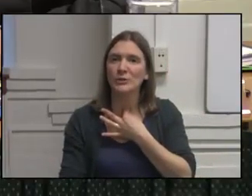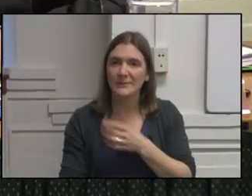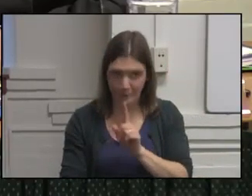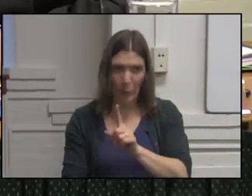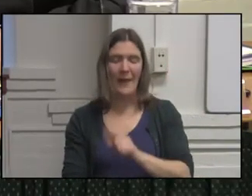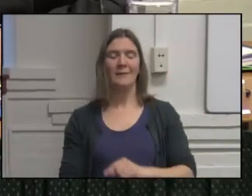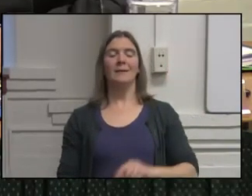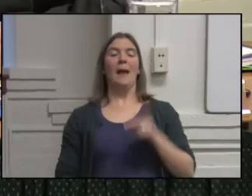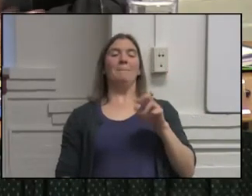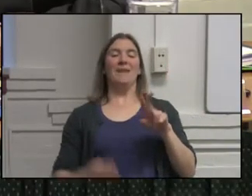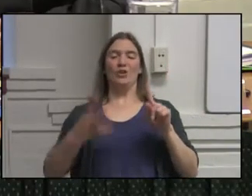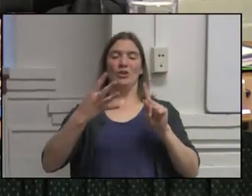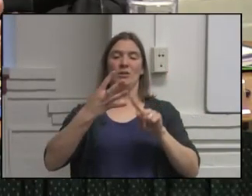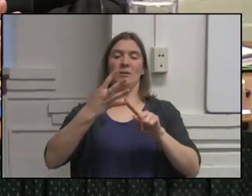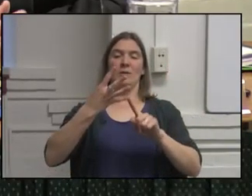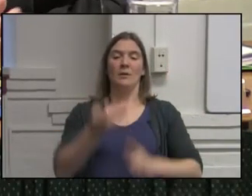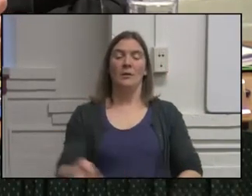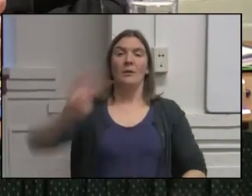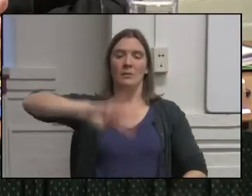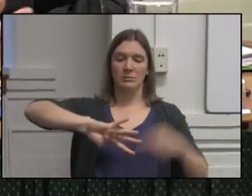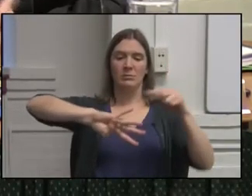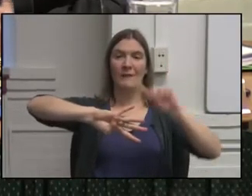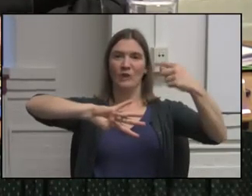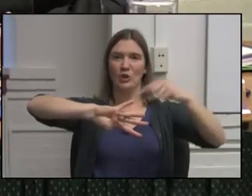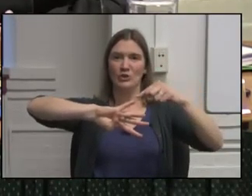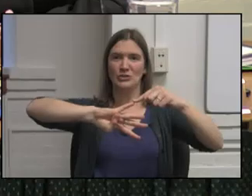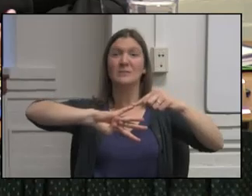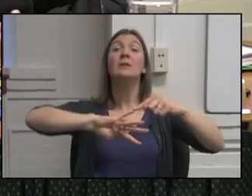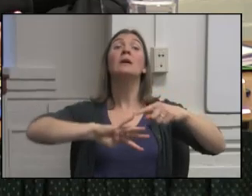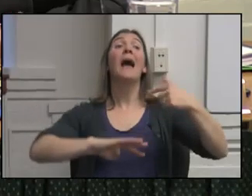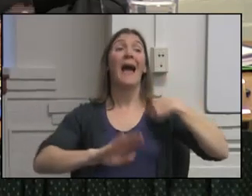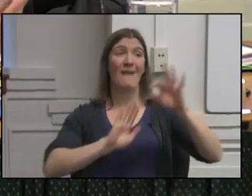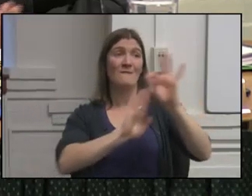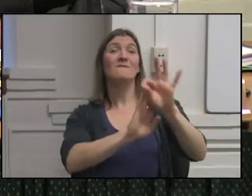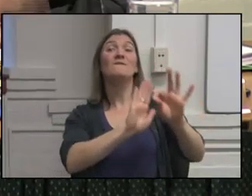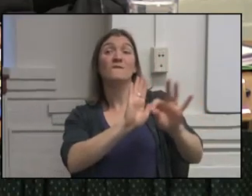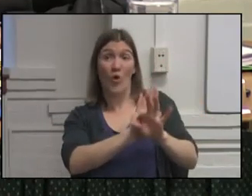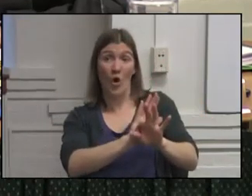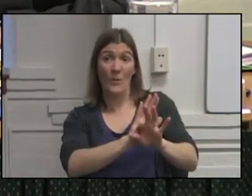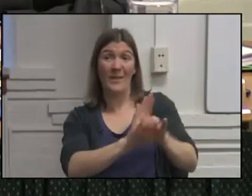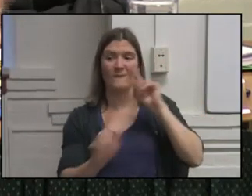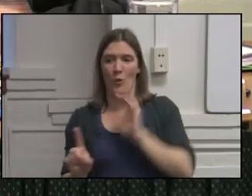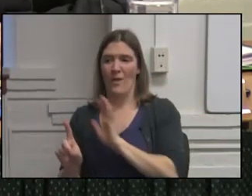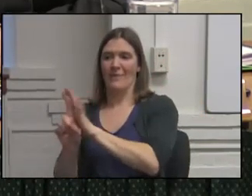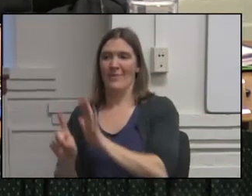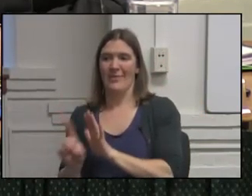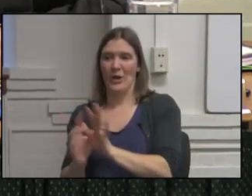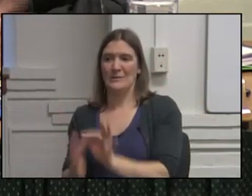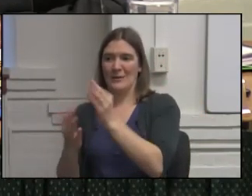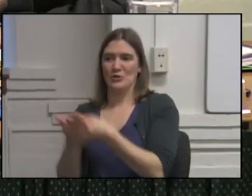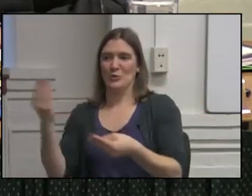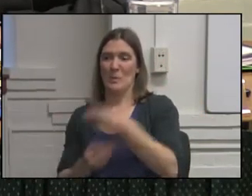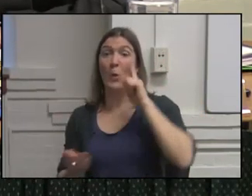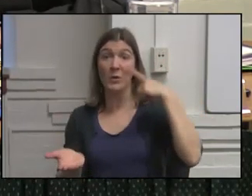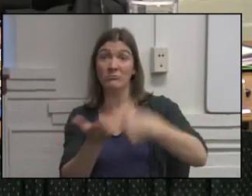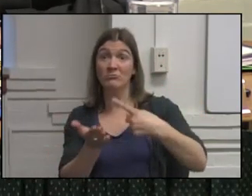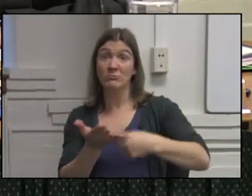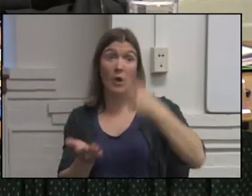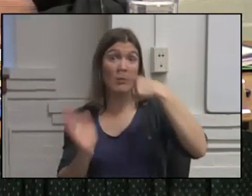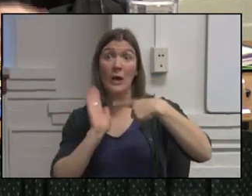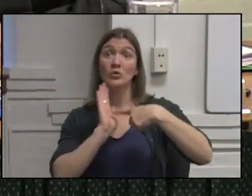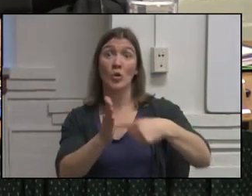the last one first. There is a formula, and we can speak to that during the upcoming enterprise fund budget process so that you and